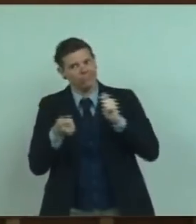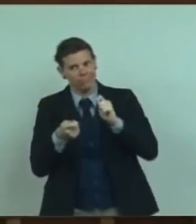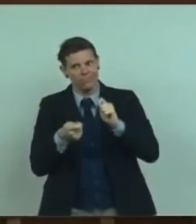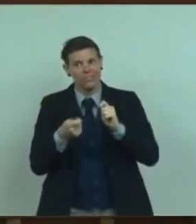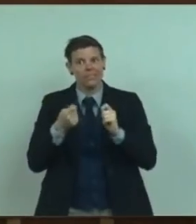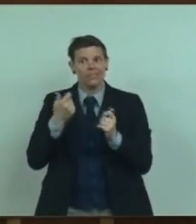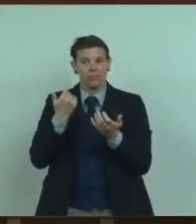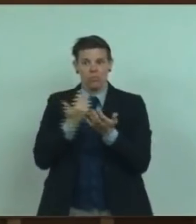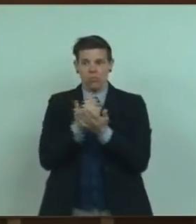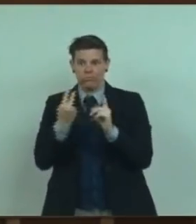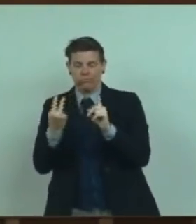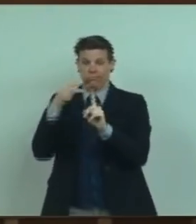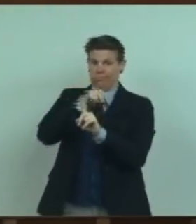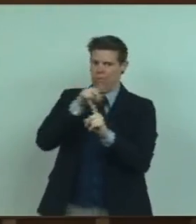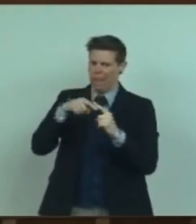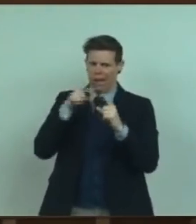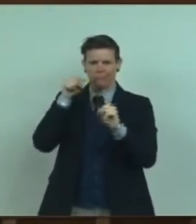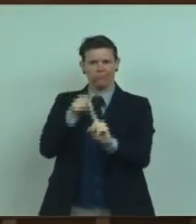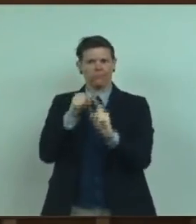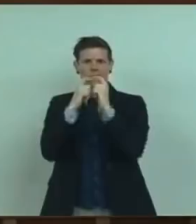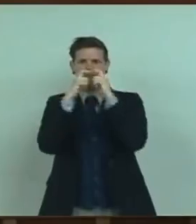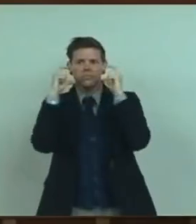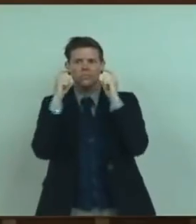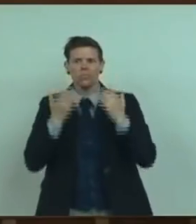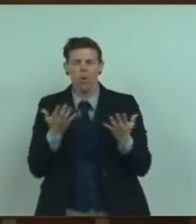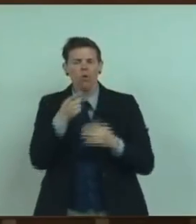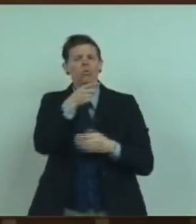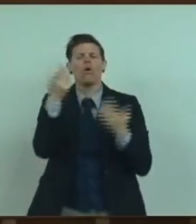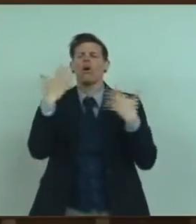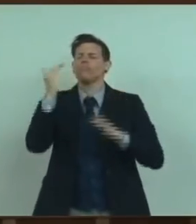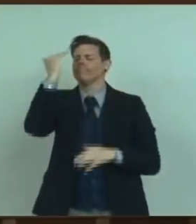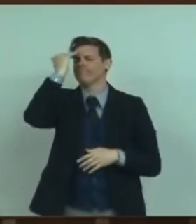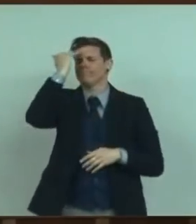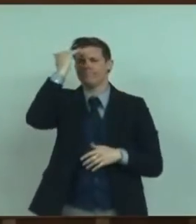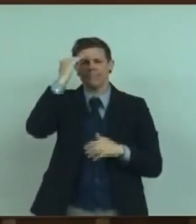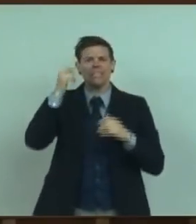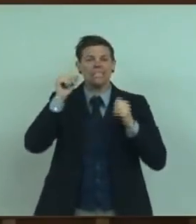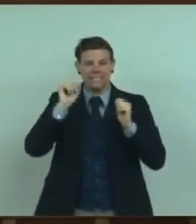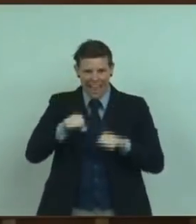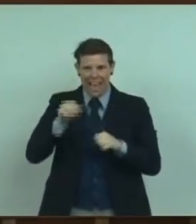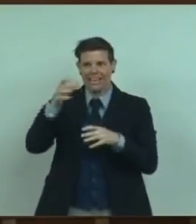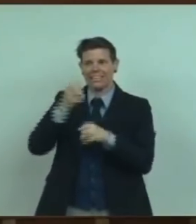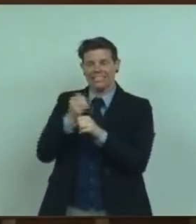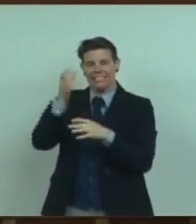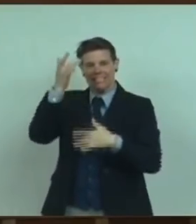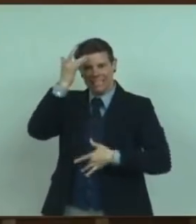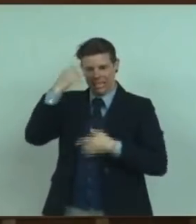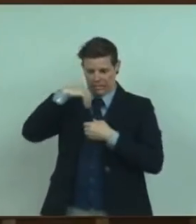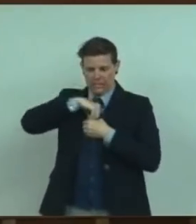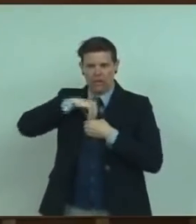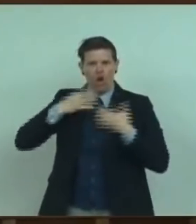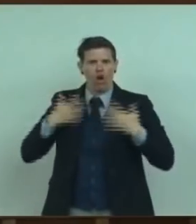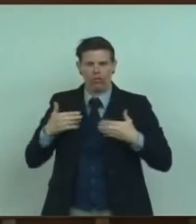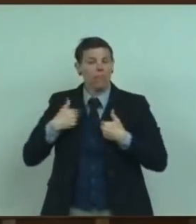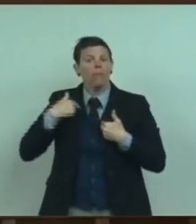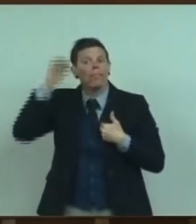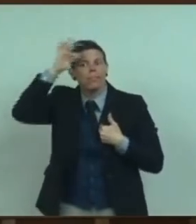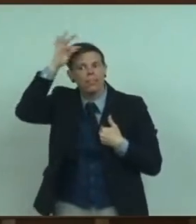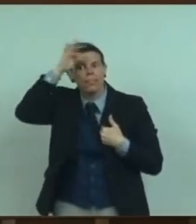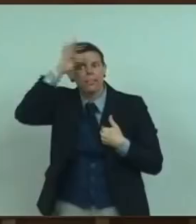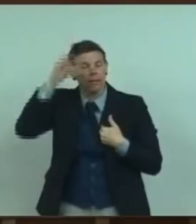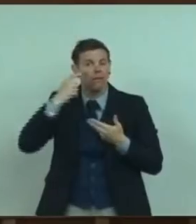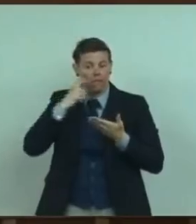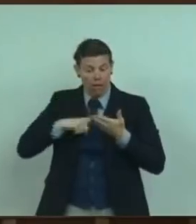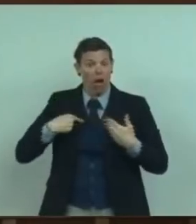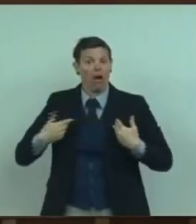by asymptomatic people. So if they're wearing a mask, they can reduce the spread that way. We also know now that the virus does